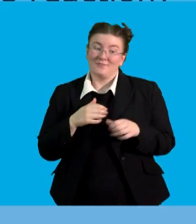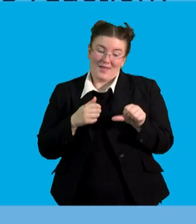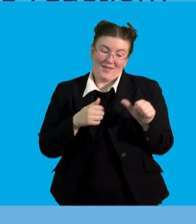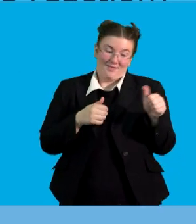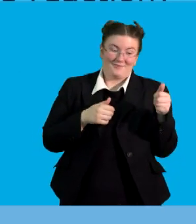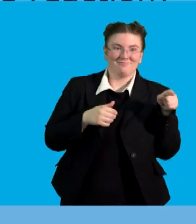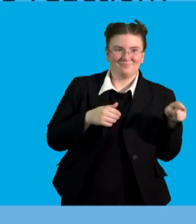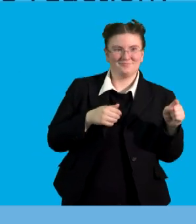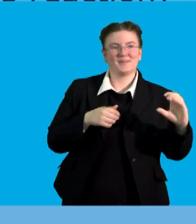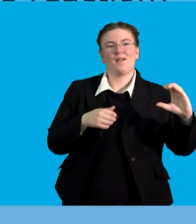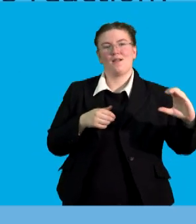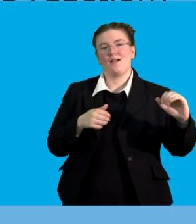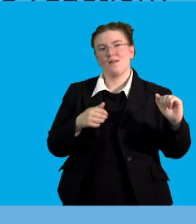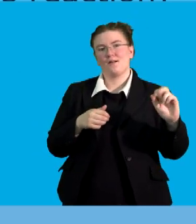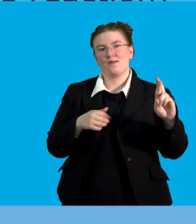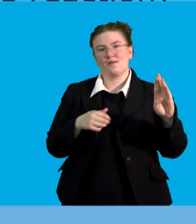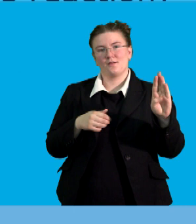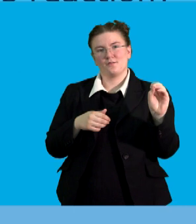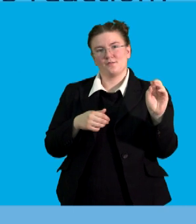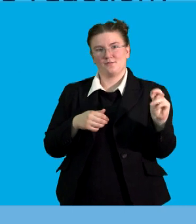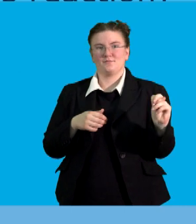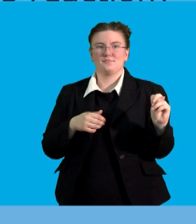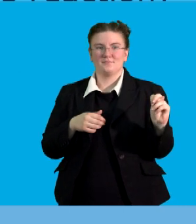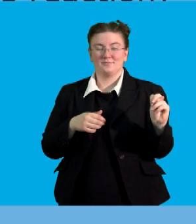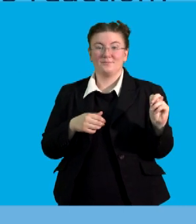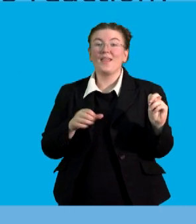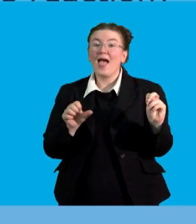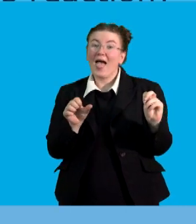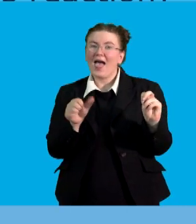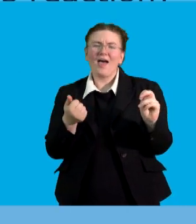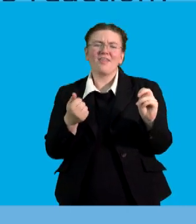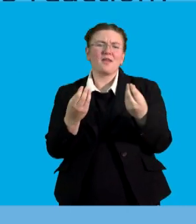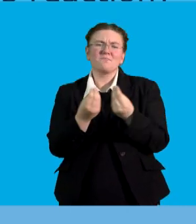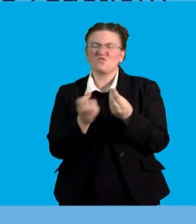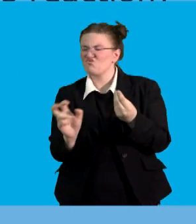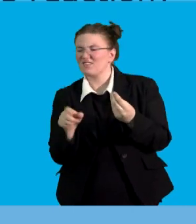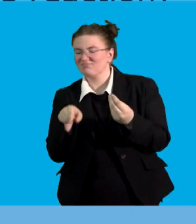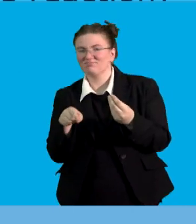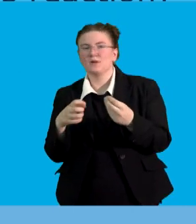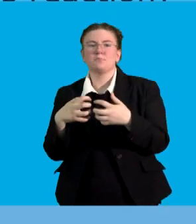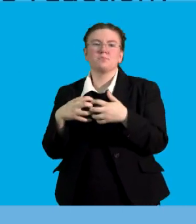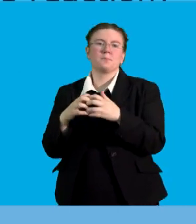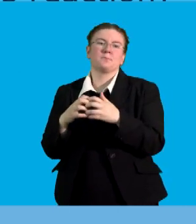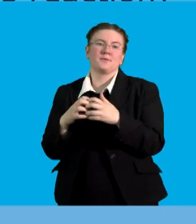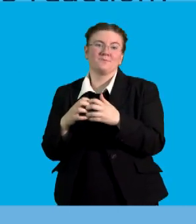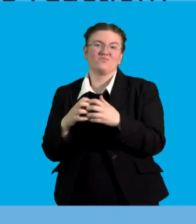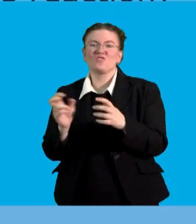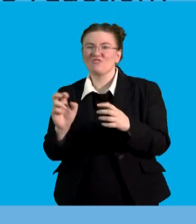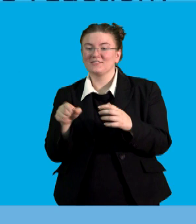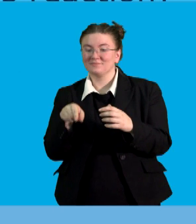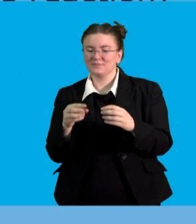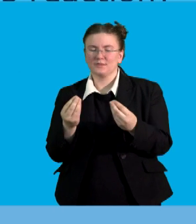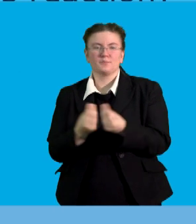other one is going to be our carbon. So question now is, what are the reactants and what is the product in this reaction?